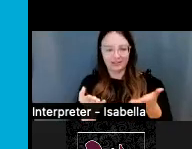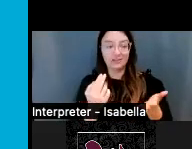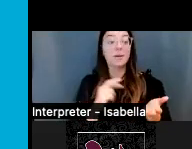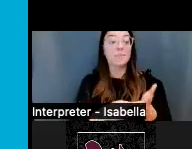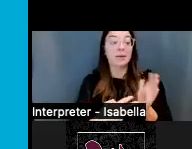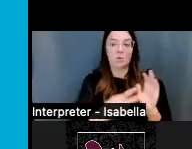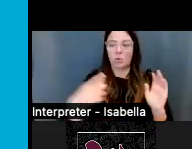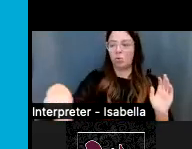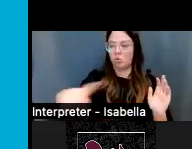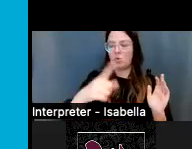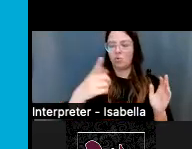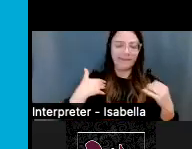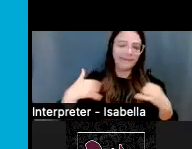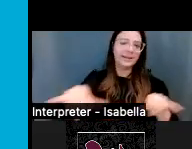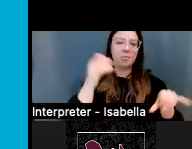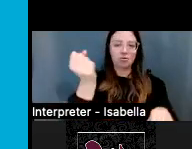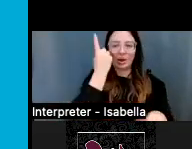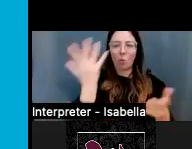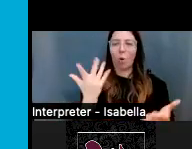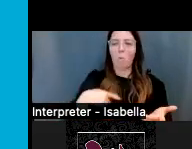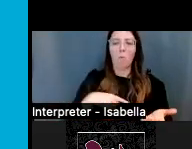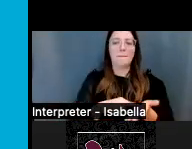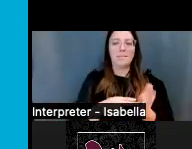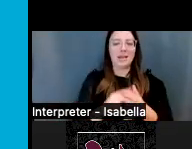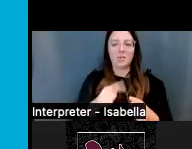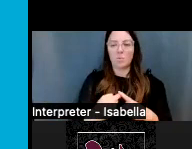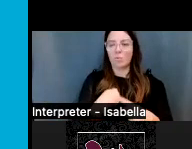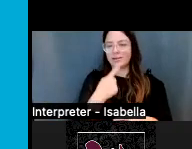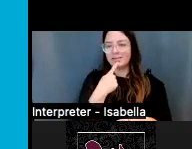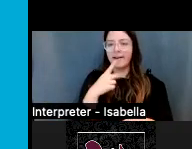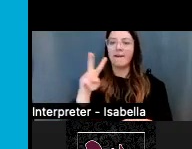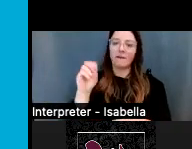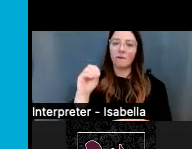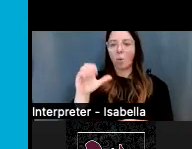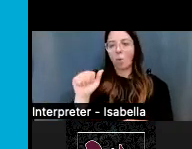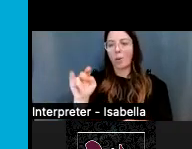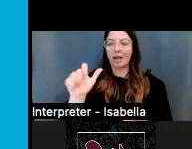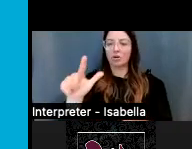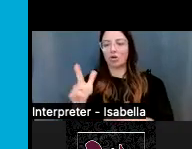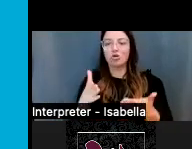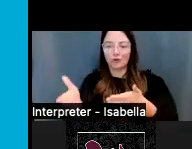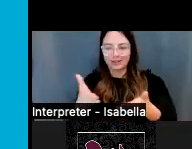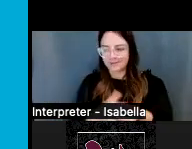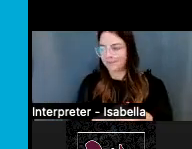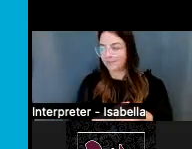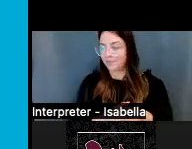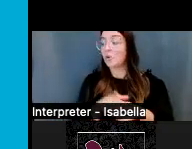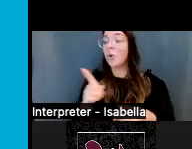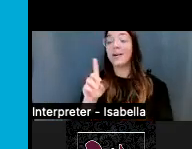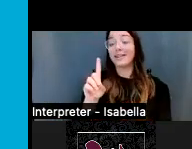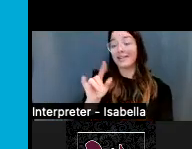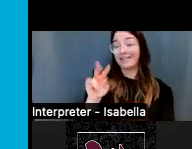we're talking about vocational services that are available. So the Division of Rehabilitation Services is also known